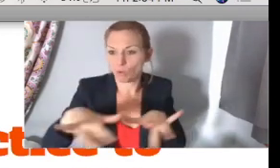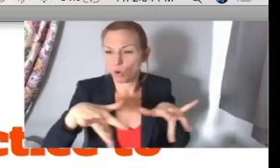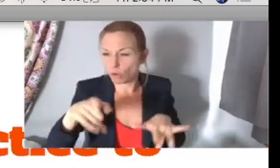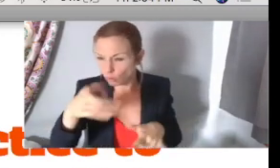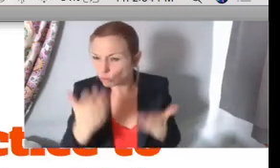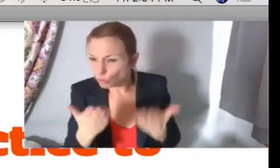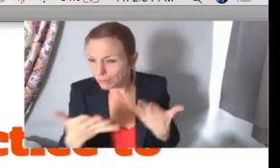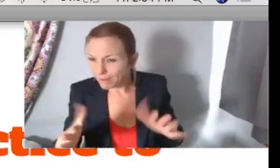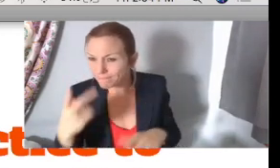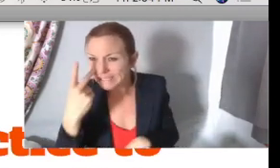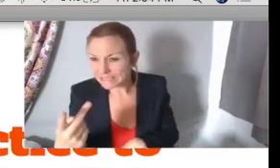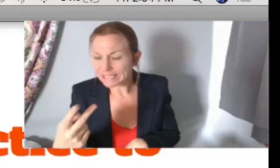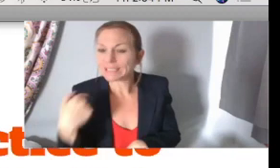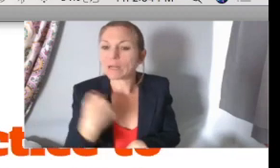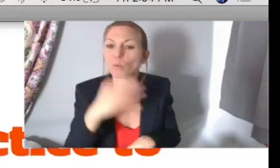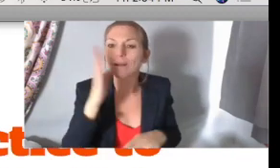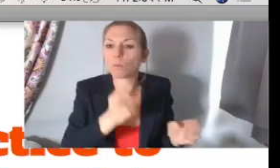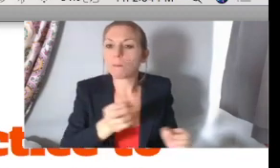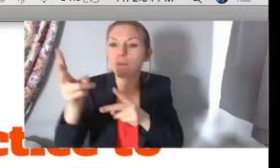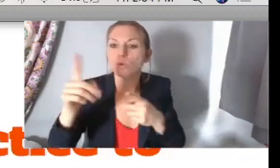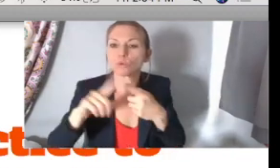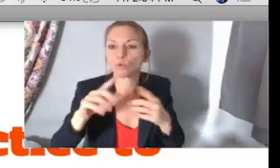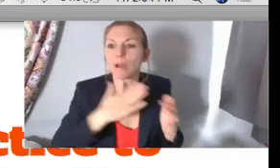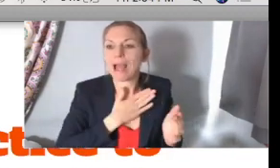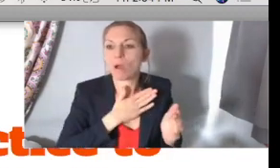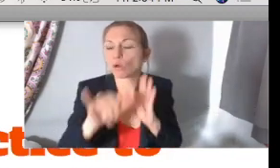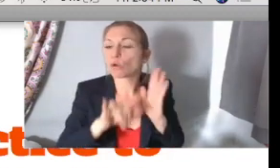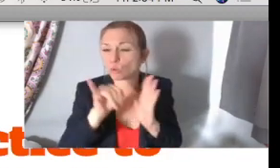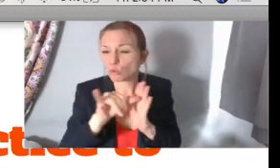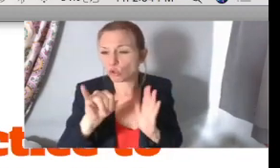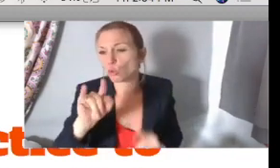ELO's YouTube page afterwards for you to share.